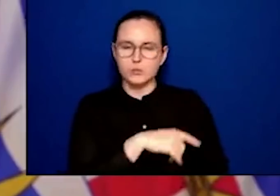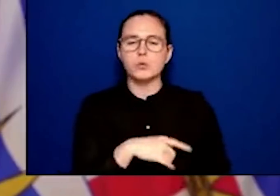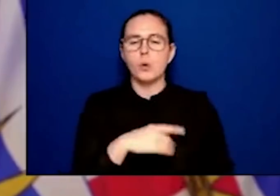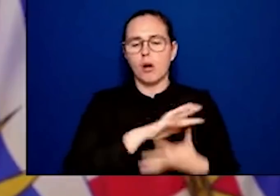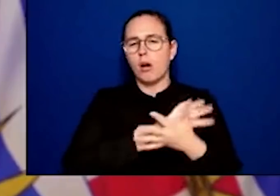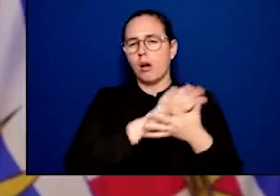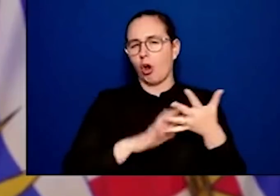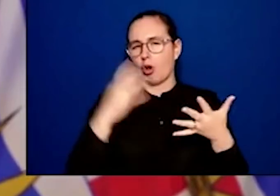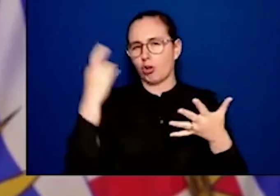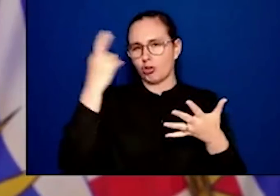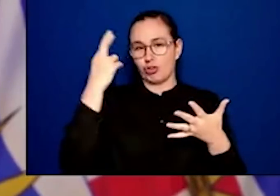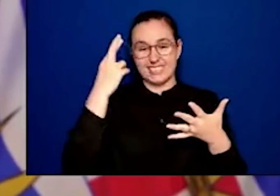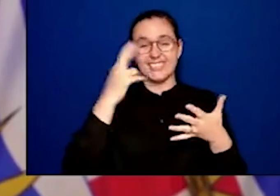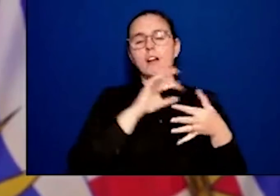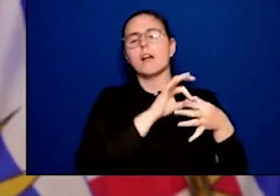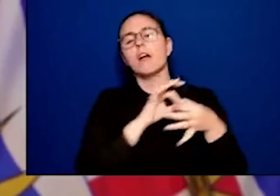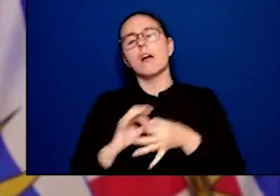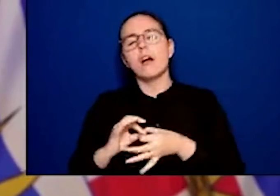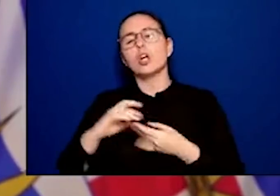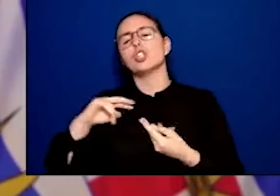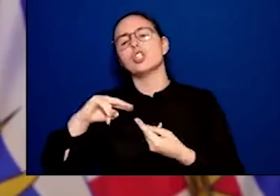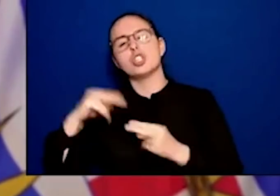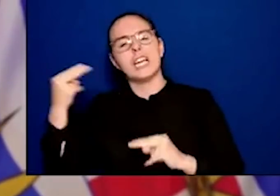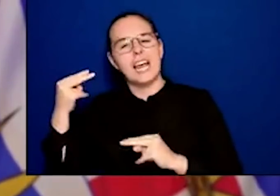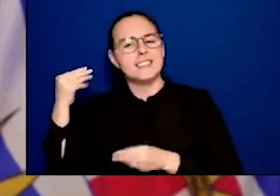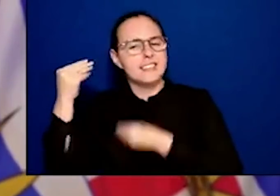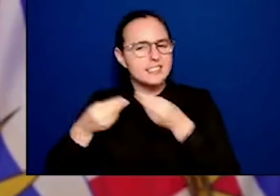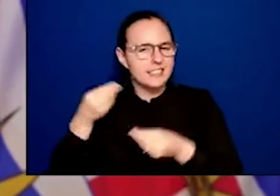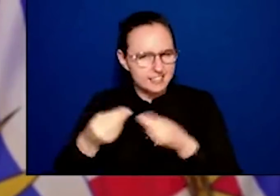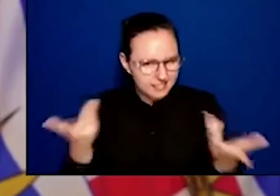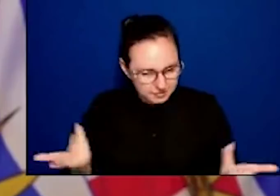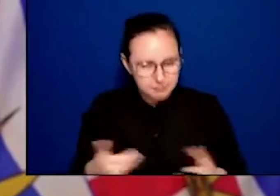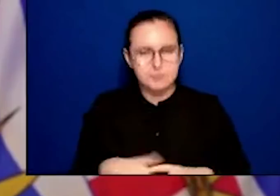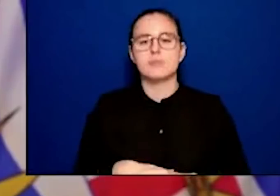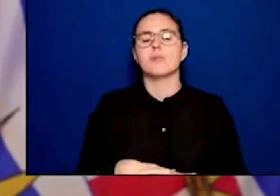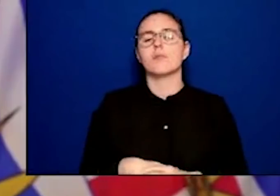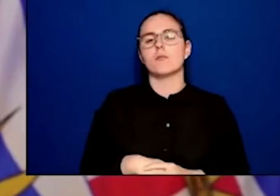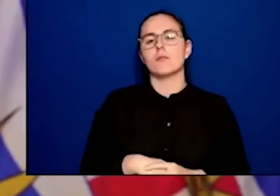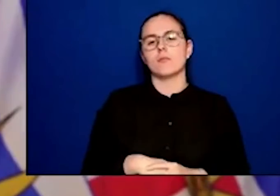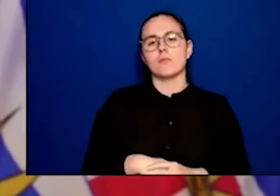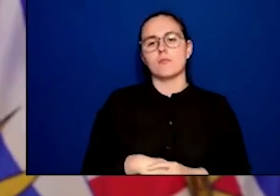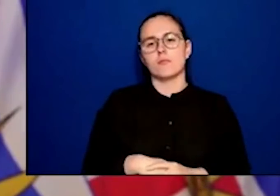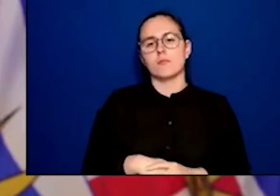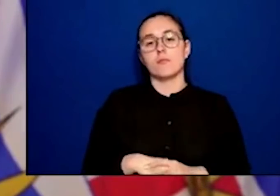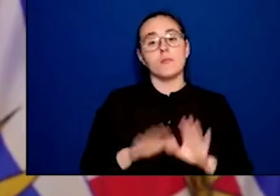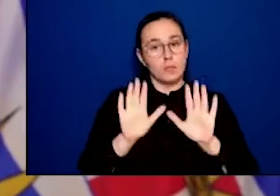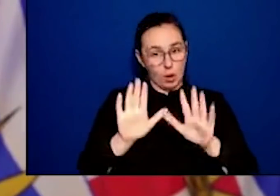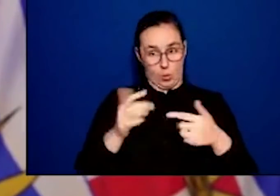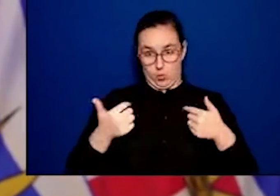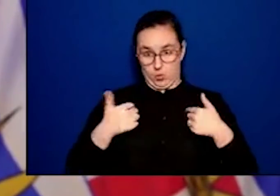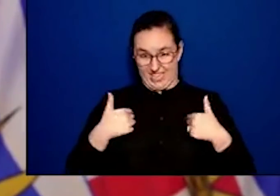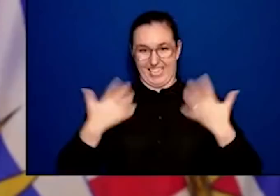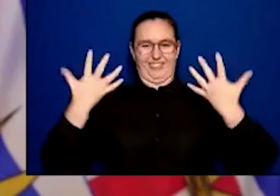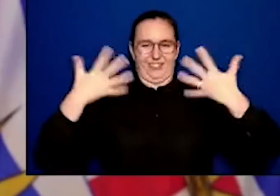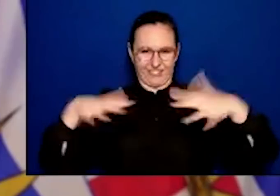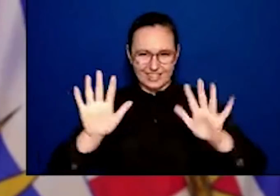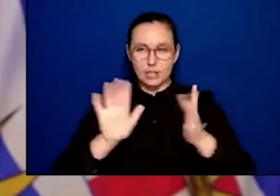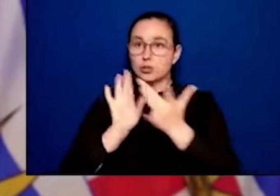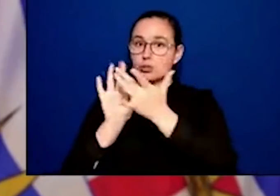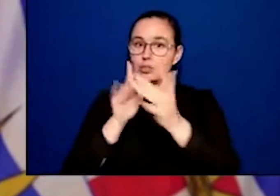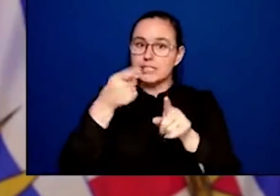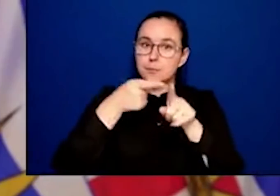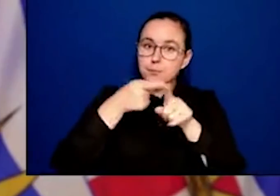primary immunodeficiencies, etc. Again, we have been in touch with the specialists who most of you will be seeing to identify